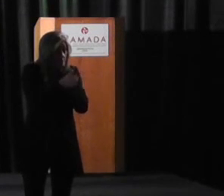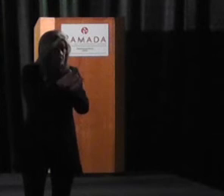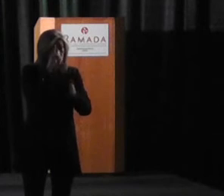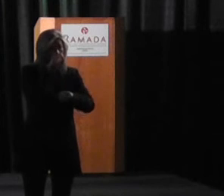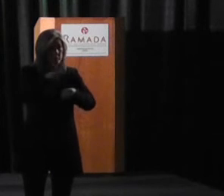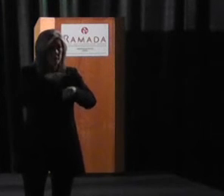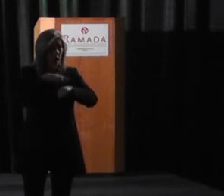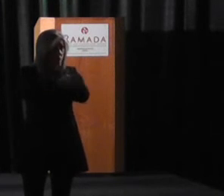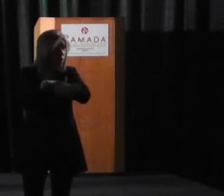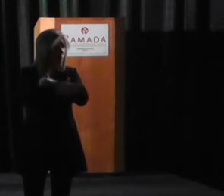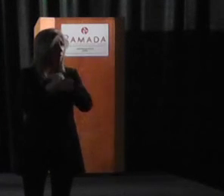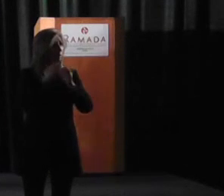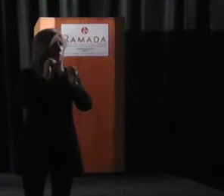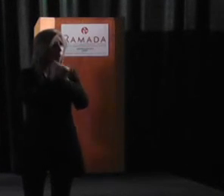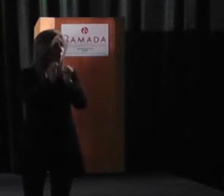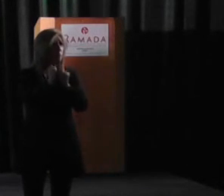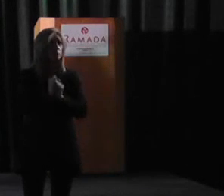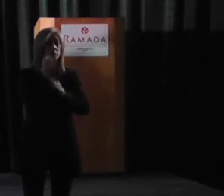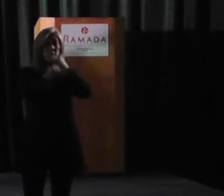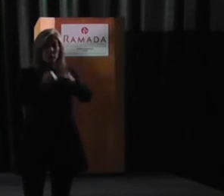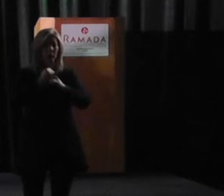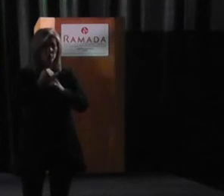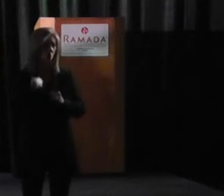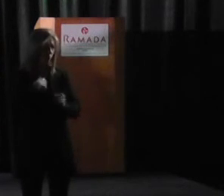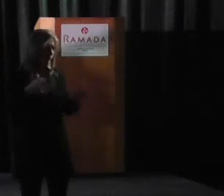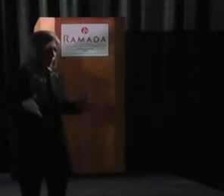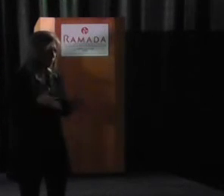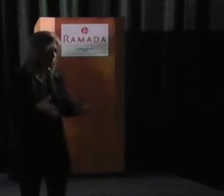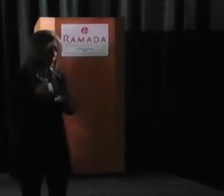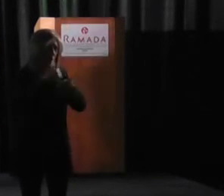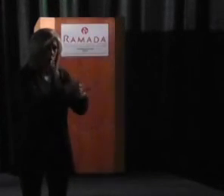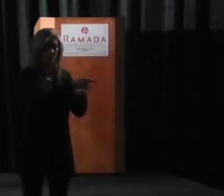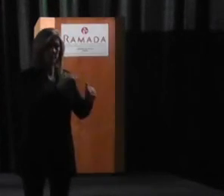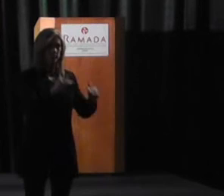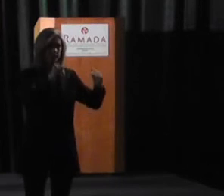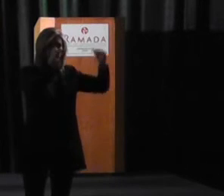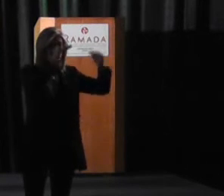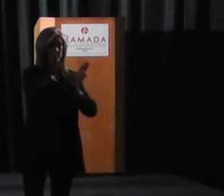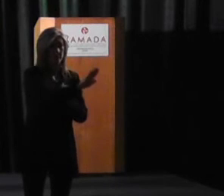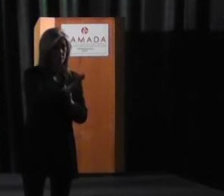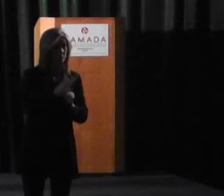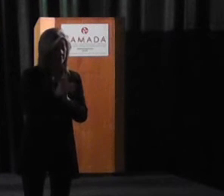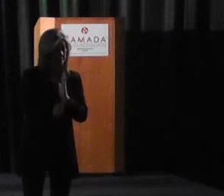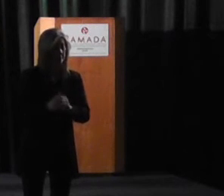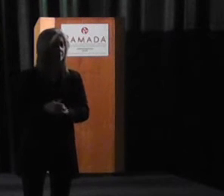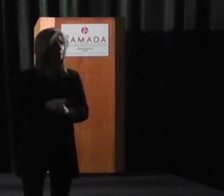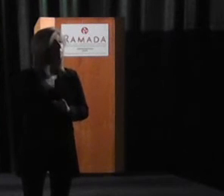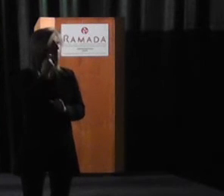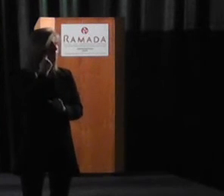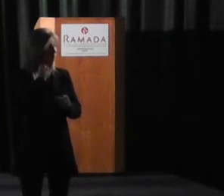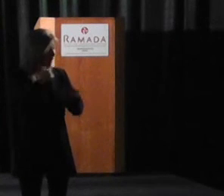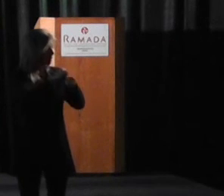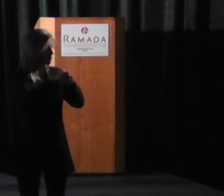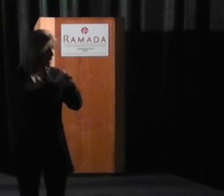level, we can help take training and competition to the next level. We have trained athletes that recently competed in the Para Pan Am Games.